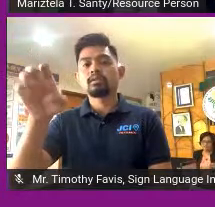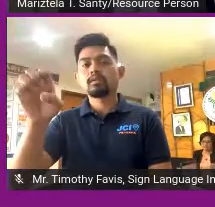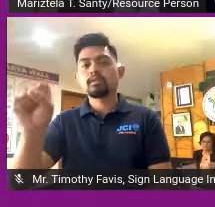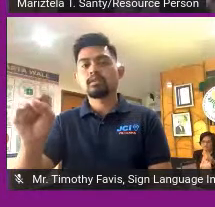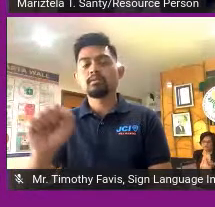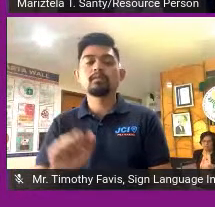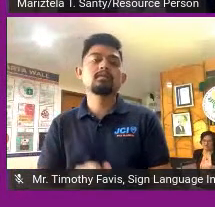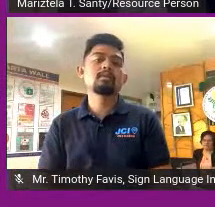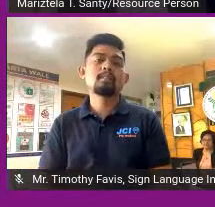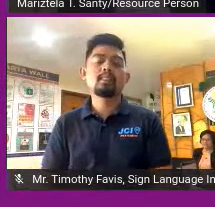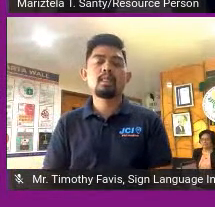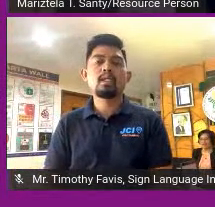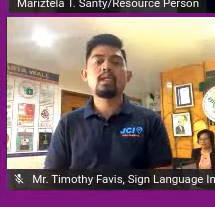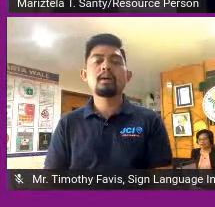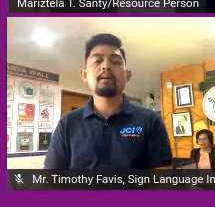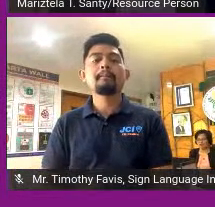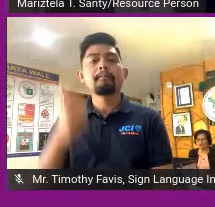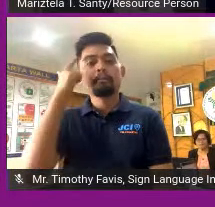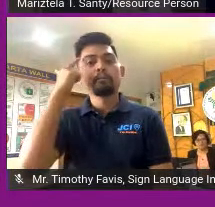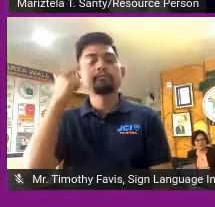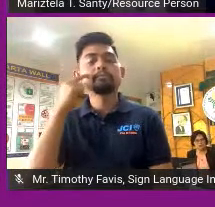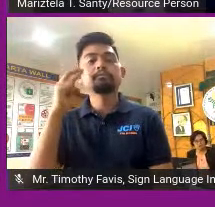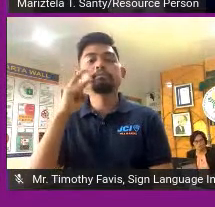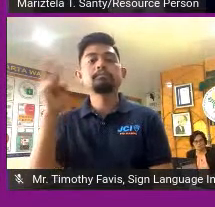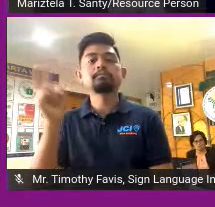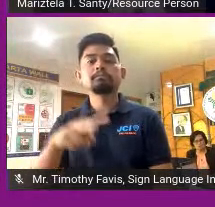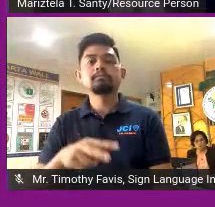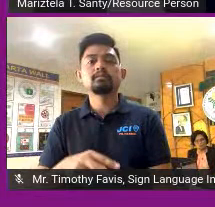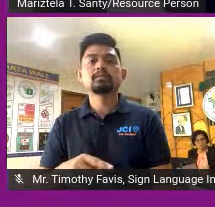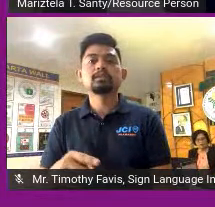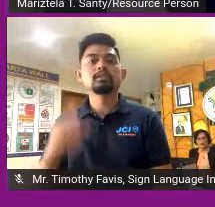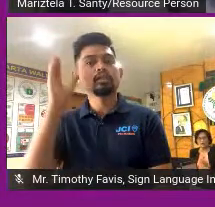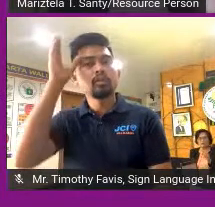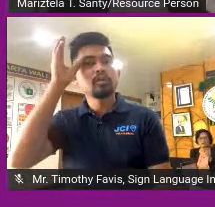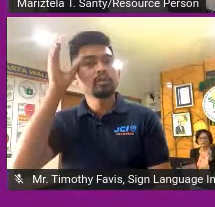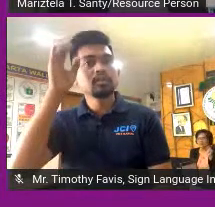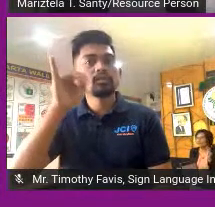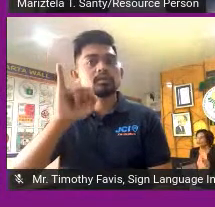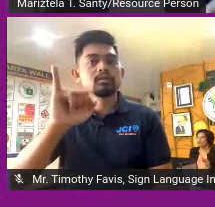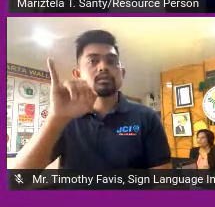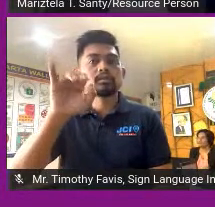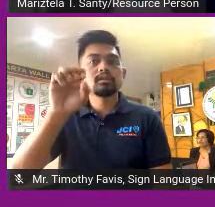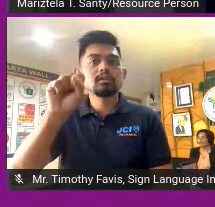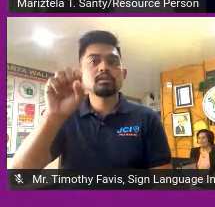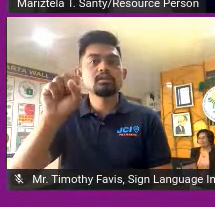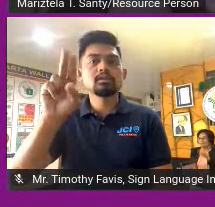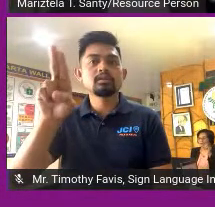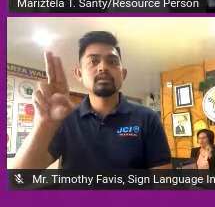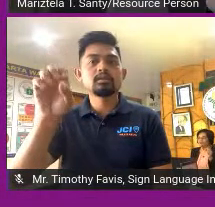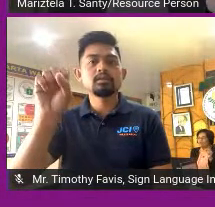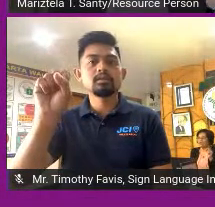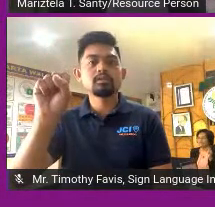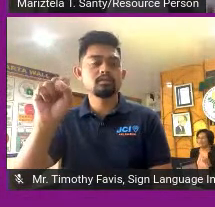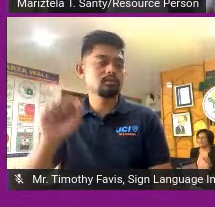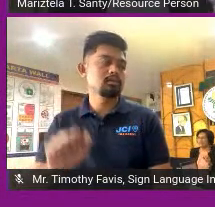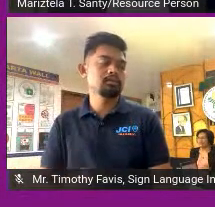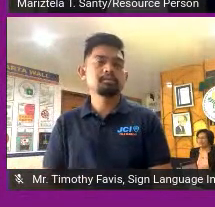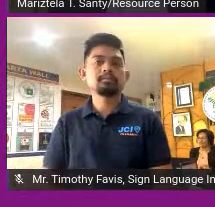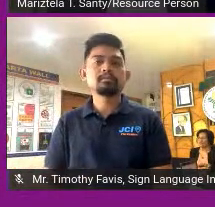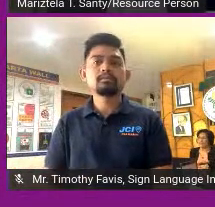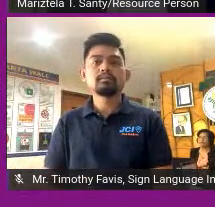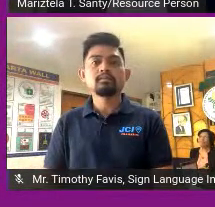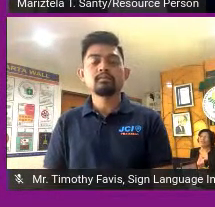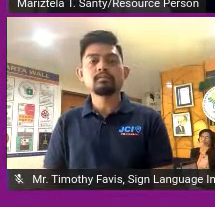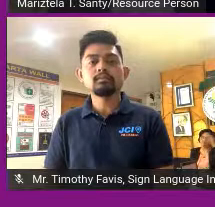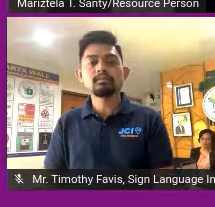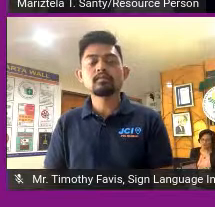And these gender biases are considered issues. They are issues, those are gender